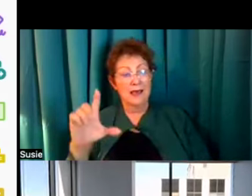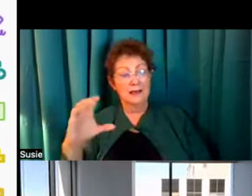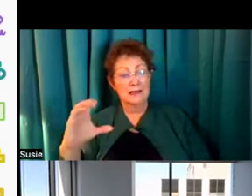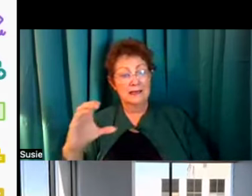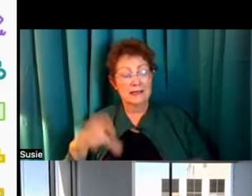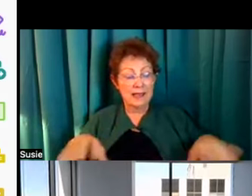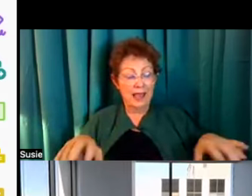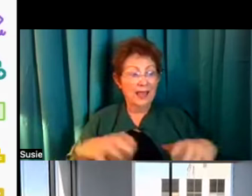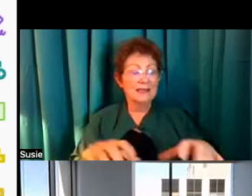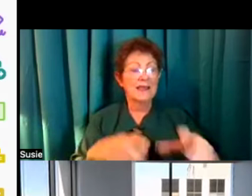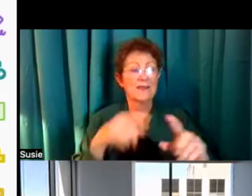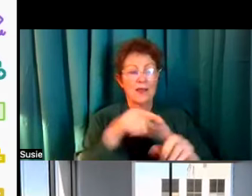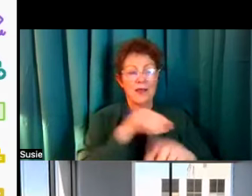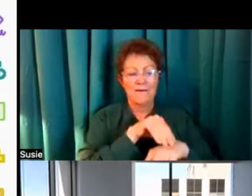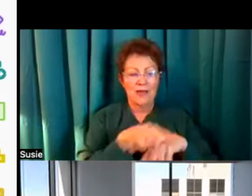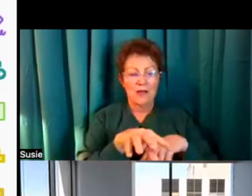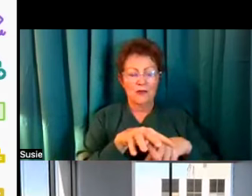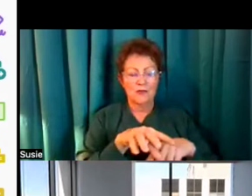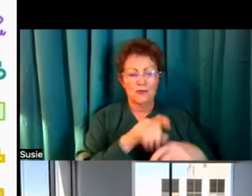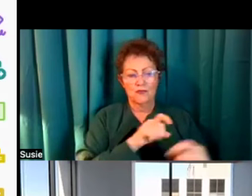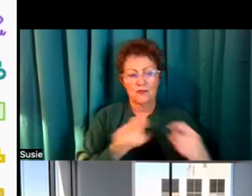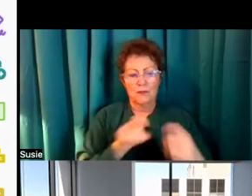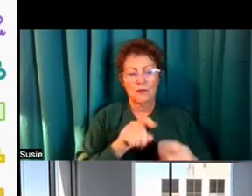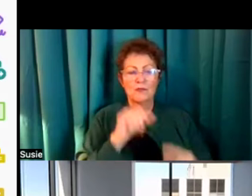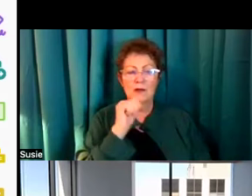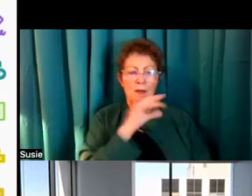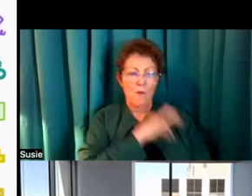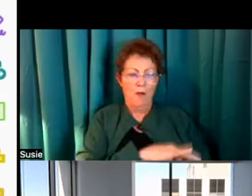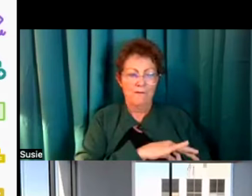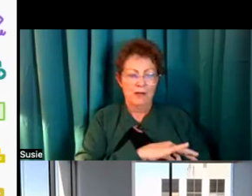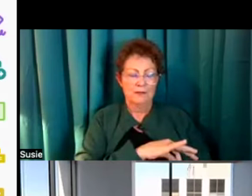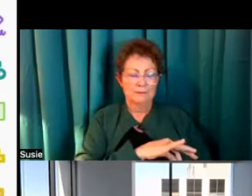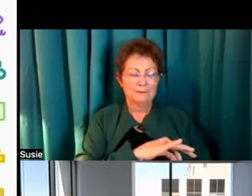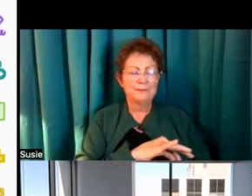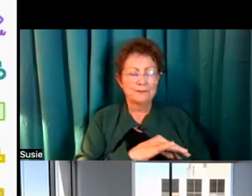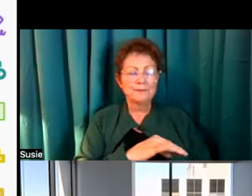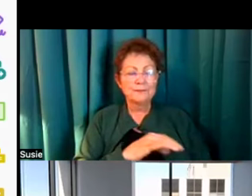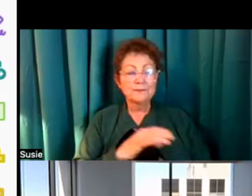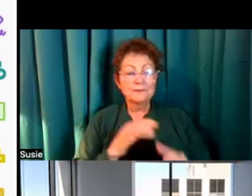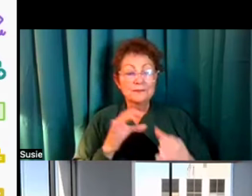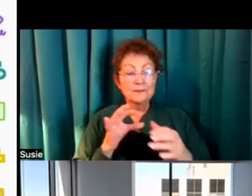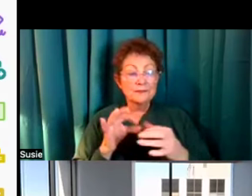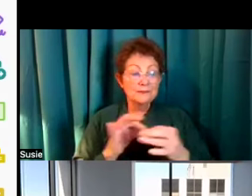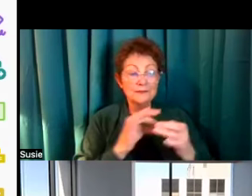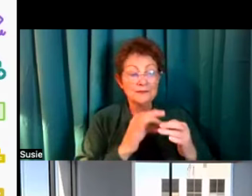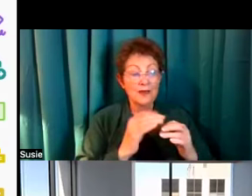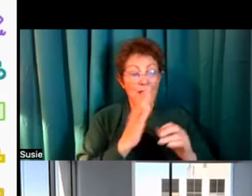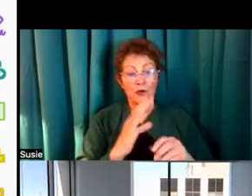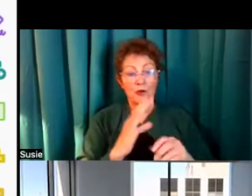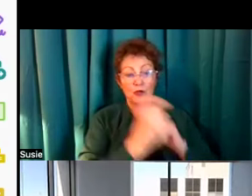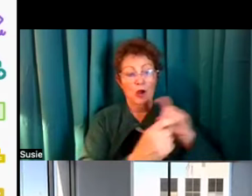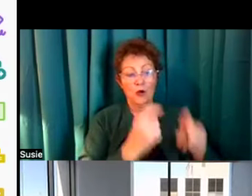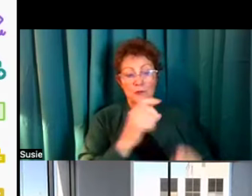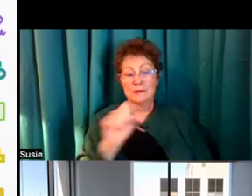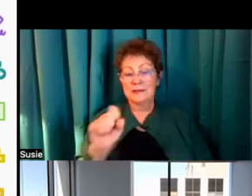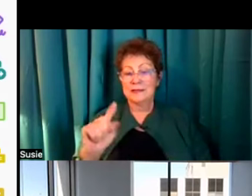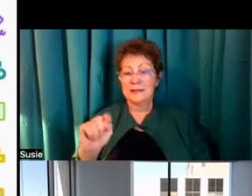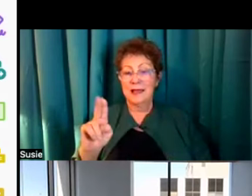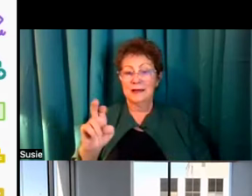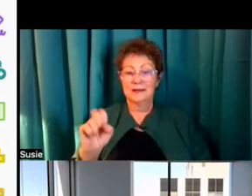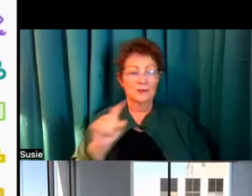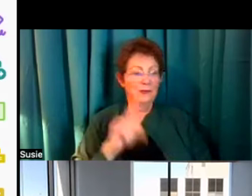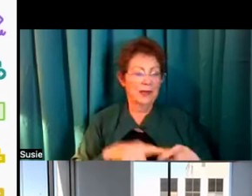activities are effectively attributed to the nonprofit in terms of its charitable status. So you can't just put a